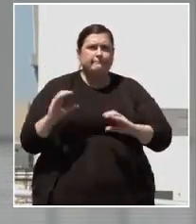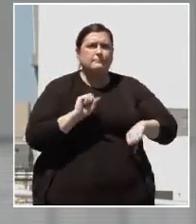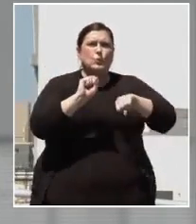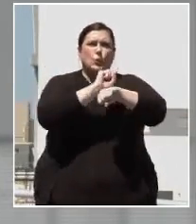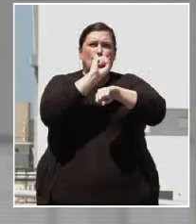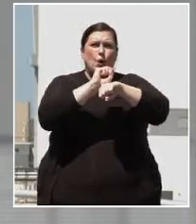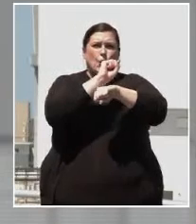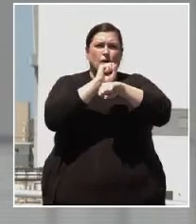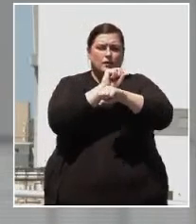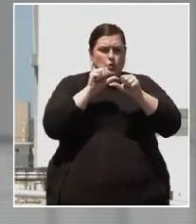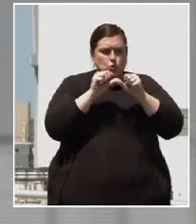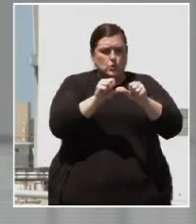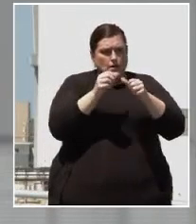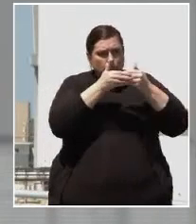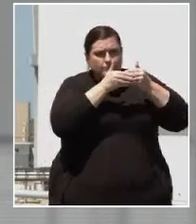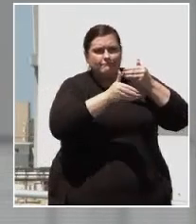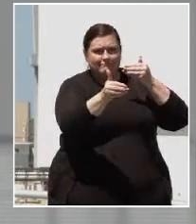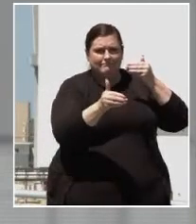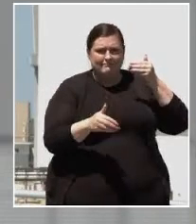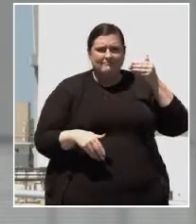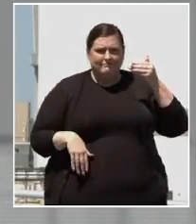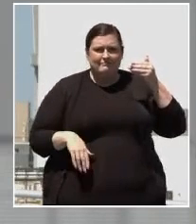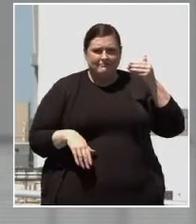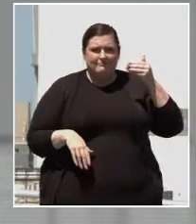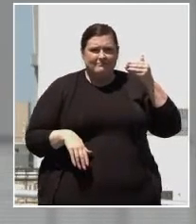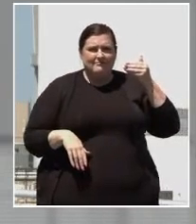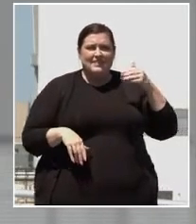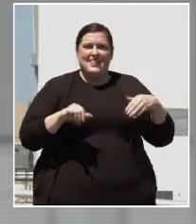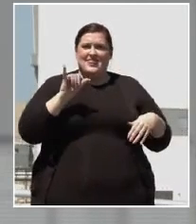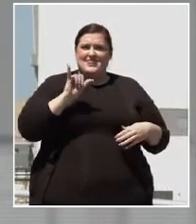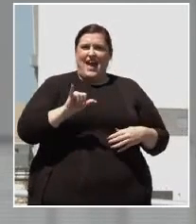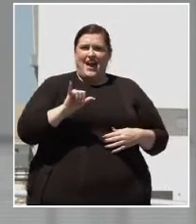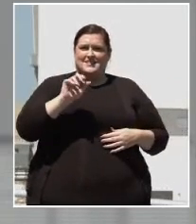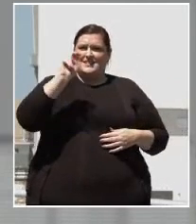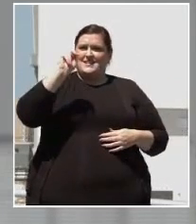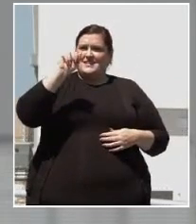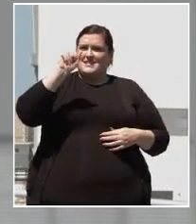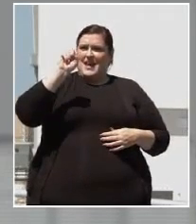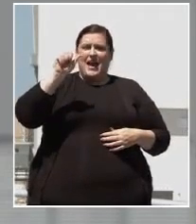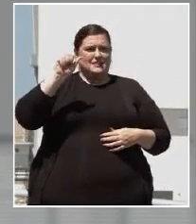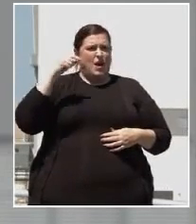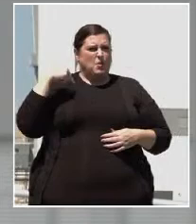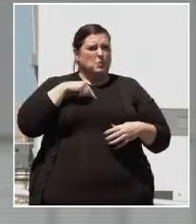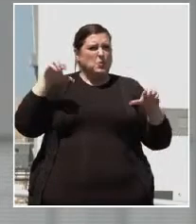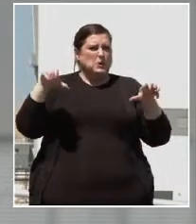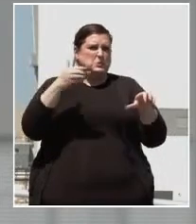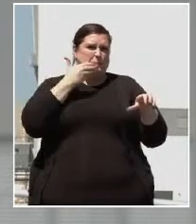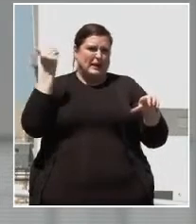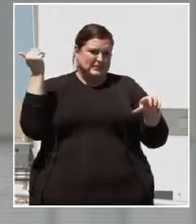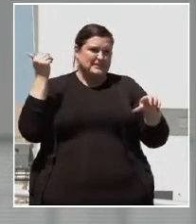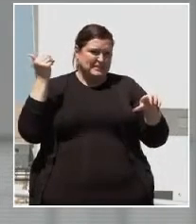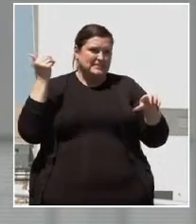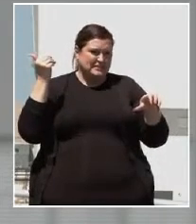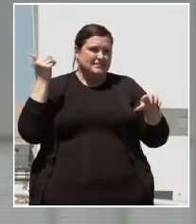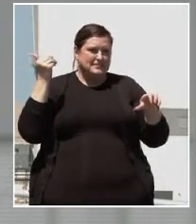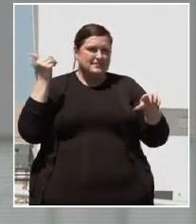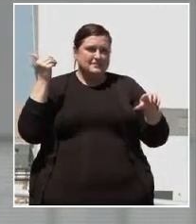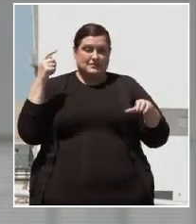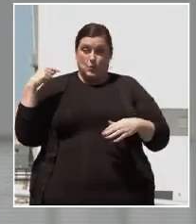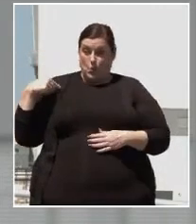Spirit keep pushing forward and that's what NASA does best that's